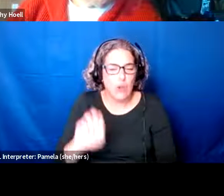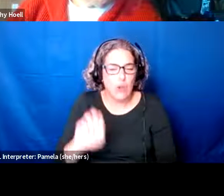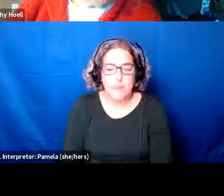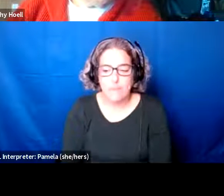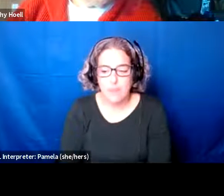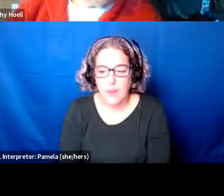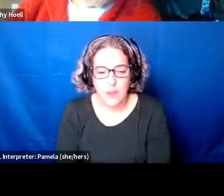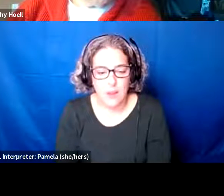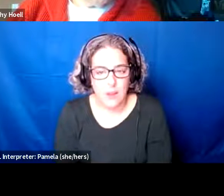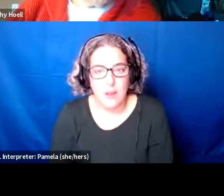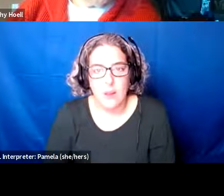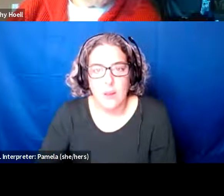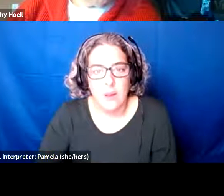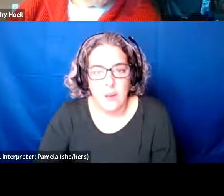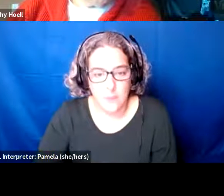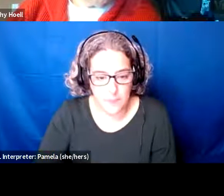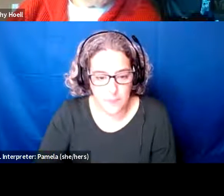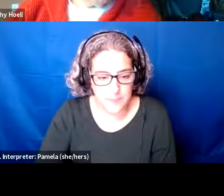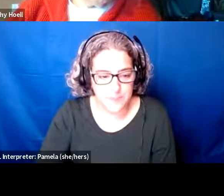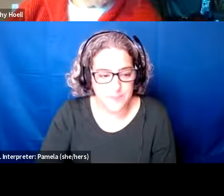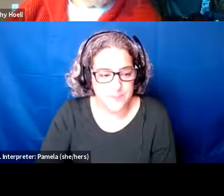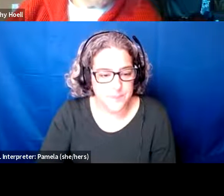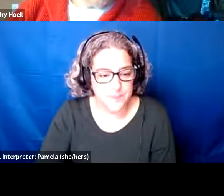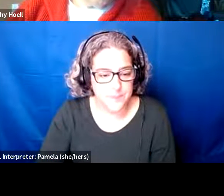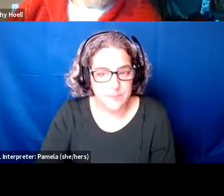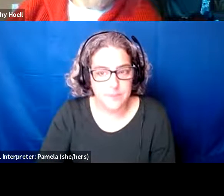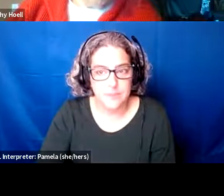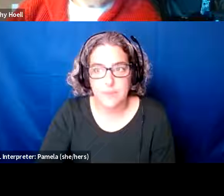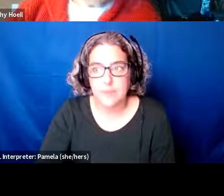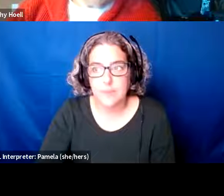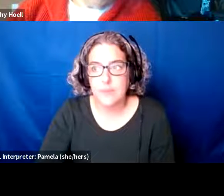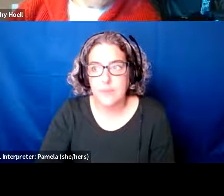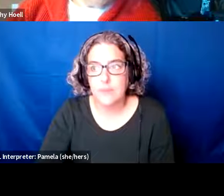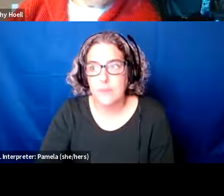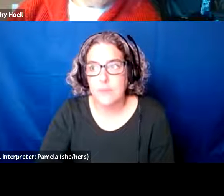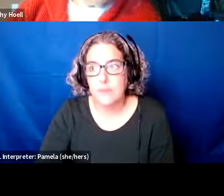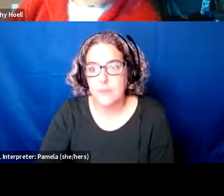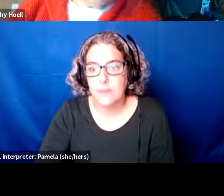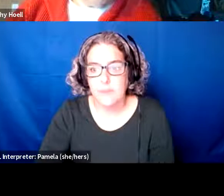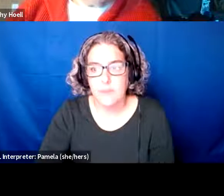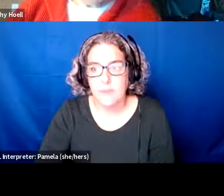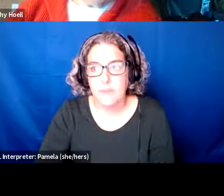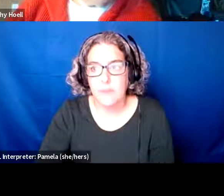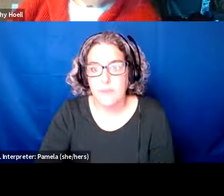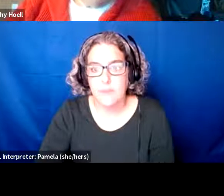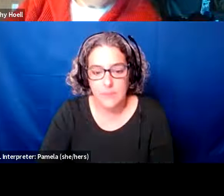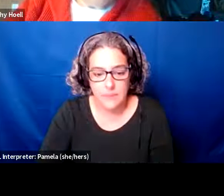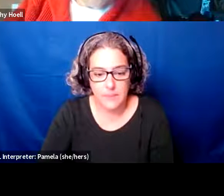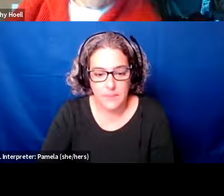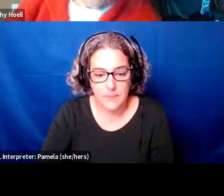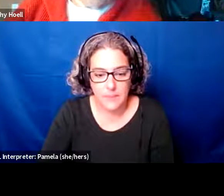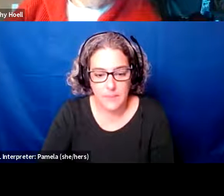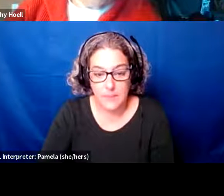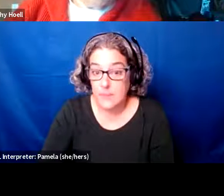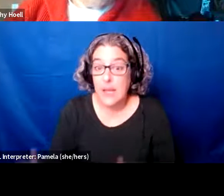Well, I guess I'll speak to the audience. Is there any other questions? Because that's all we have in the Q&A board at the moment.